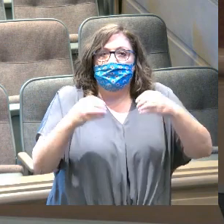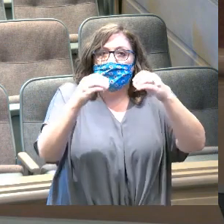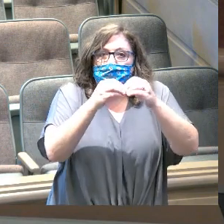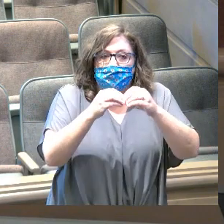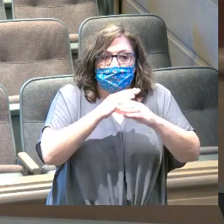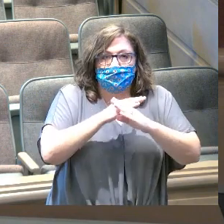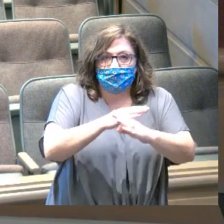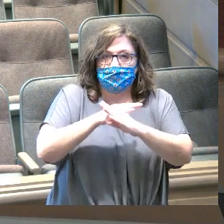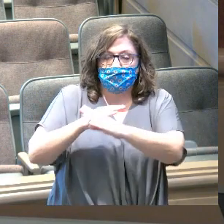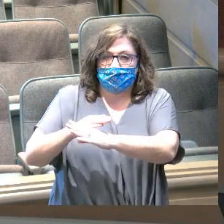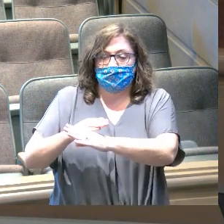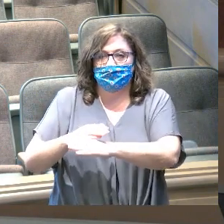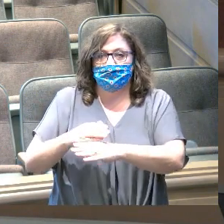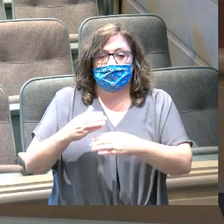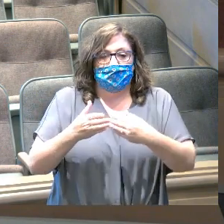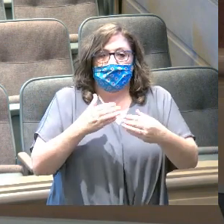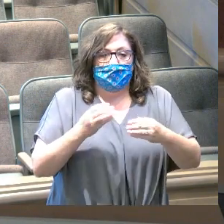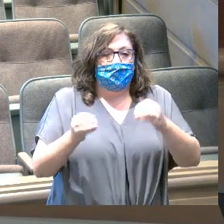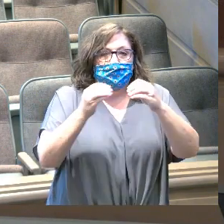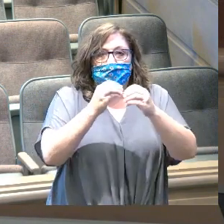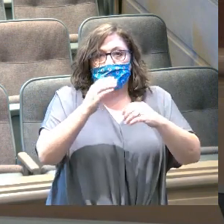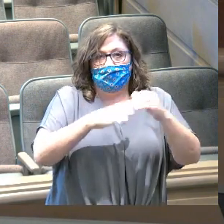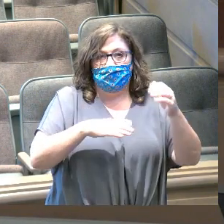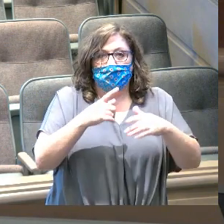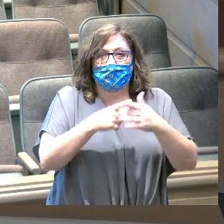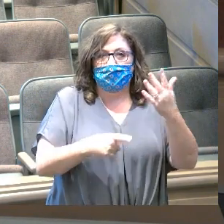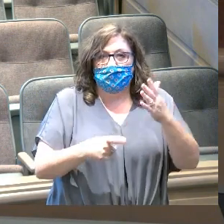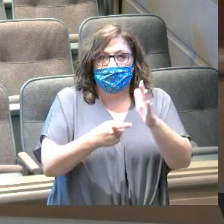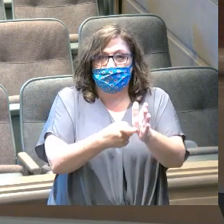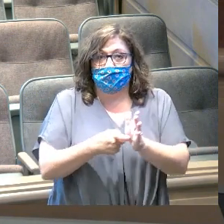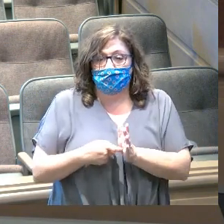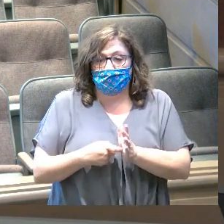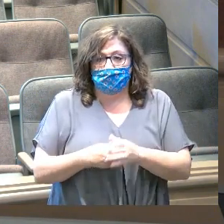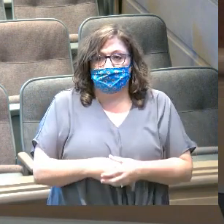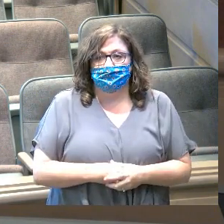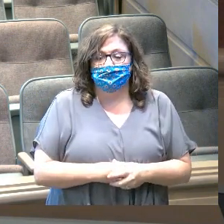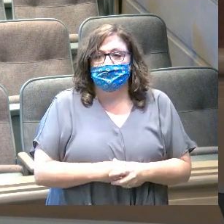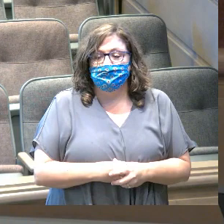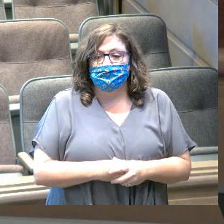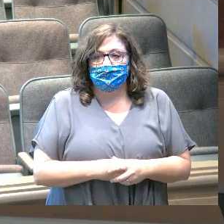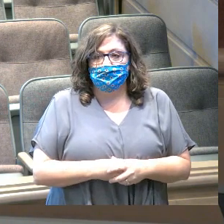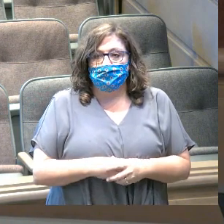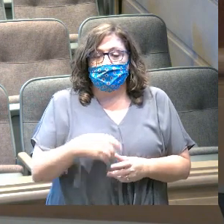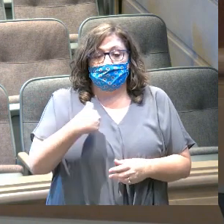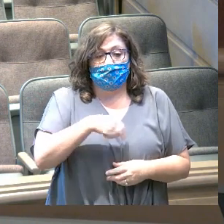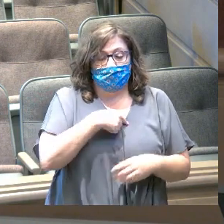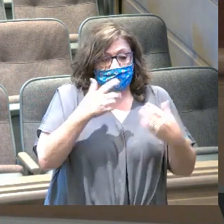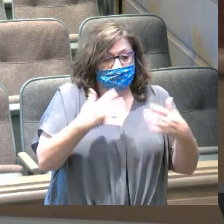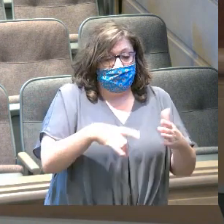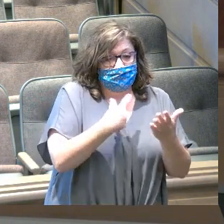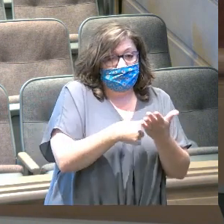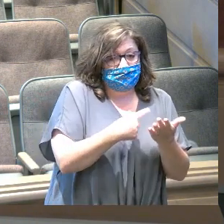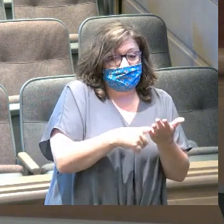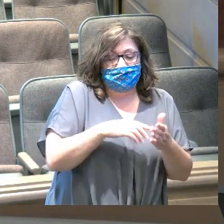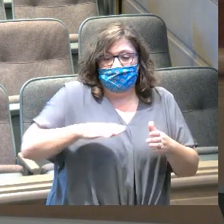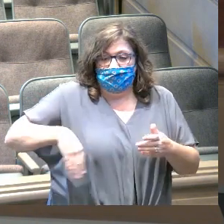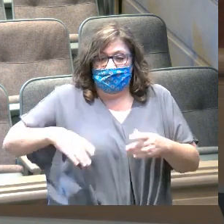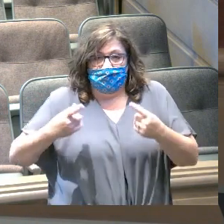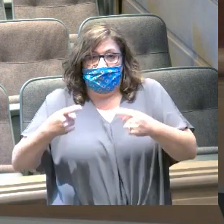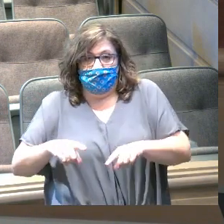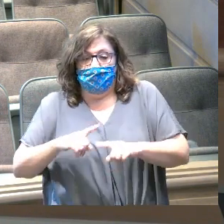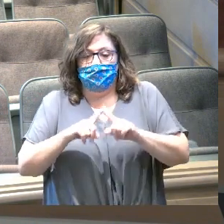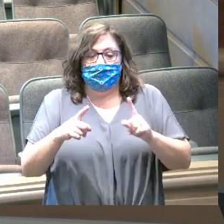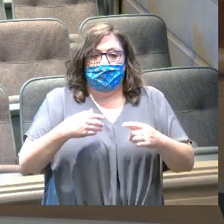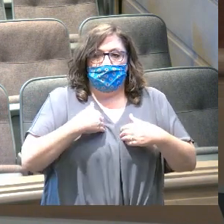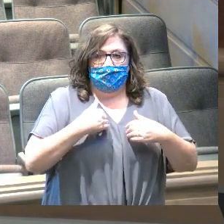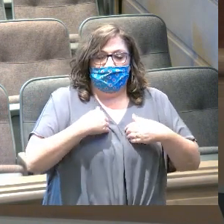over what they're required to do. And we've discussed, but I don't think it's happened, setting aside hours